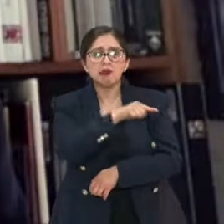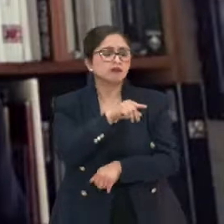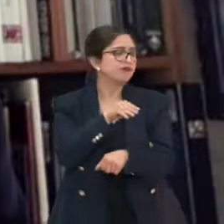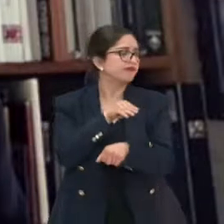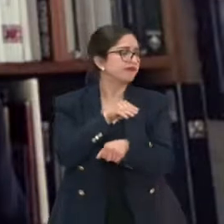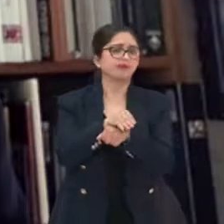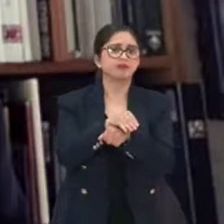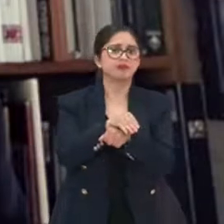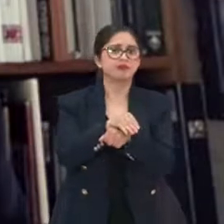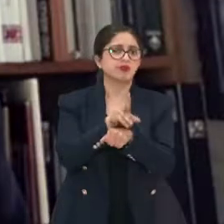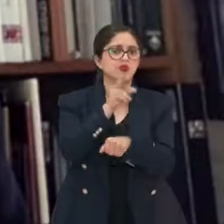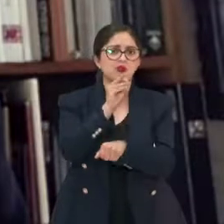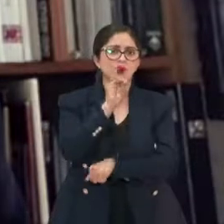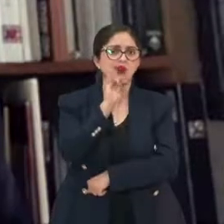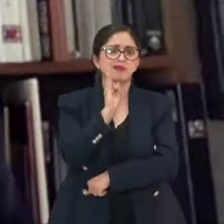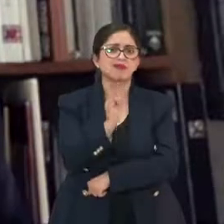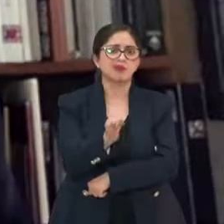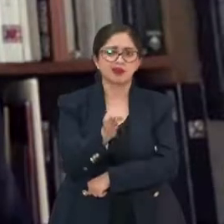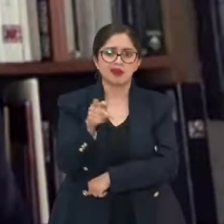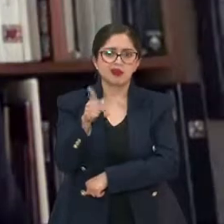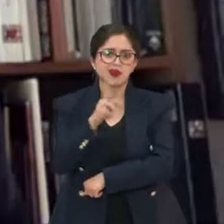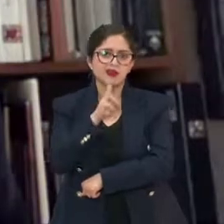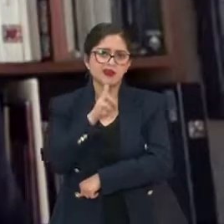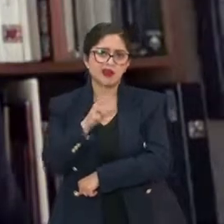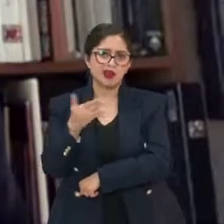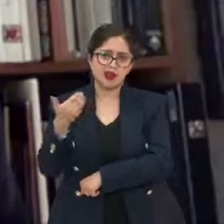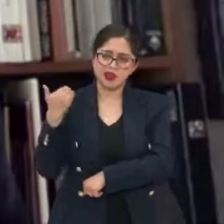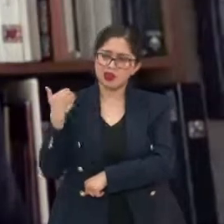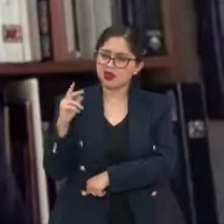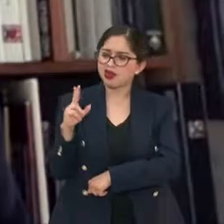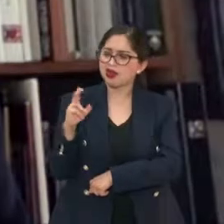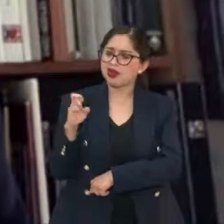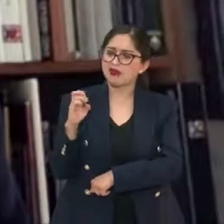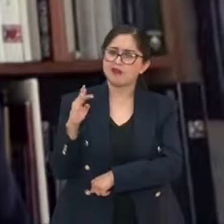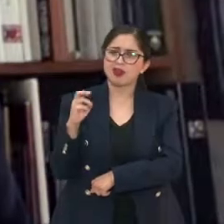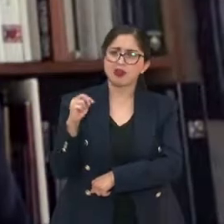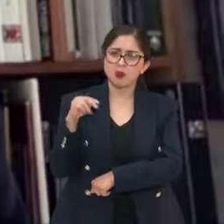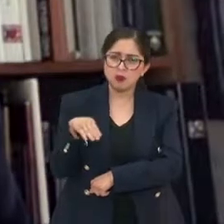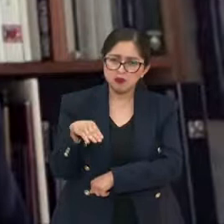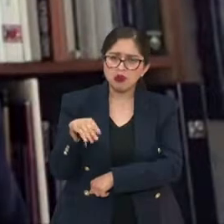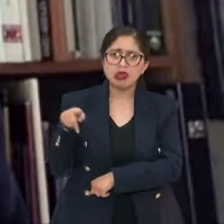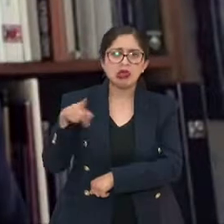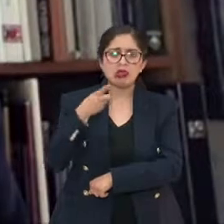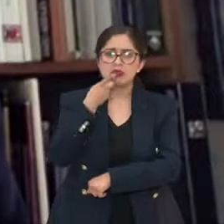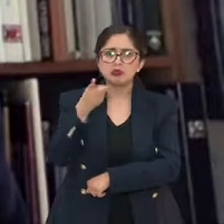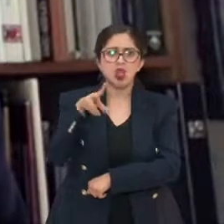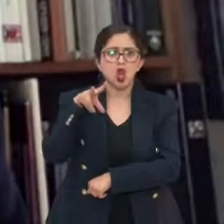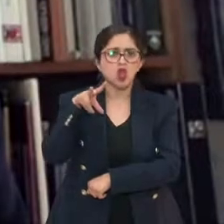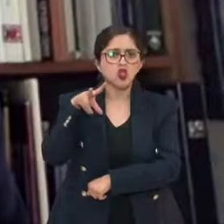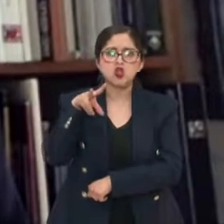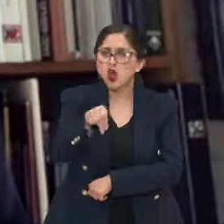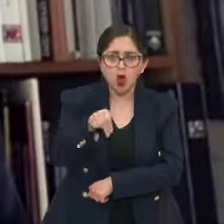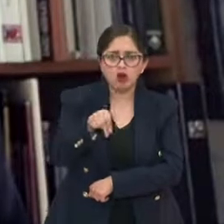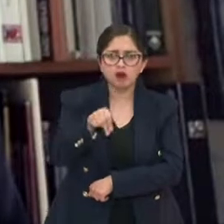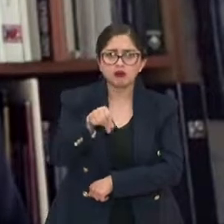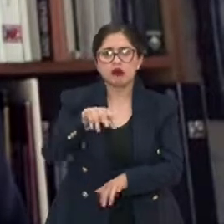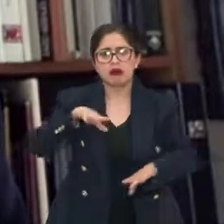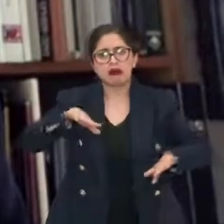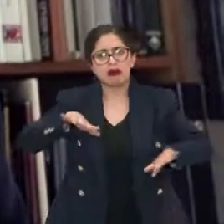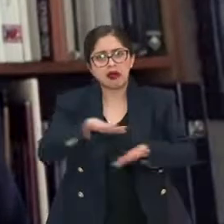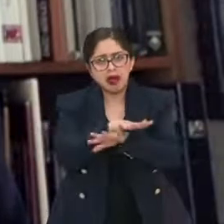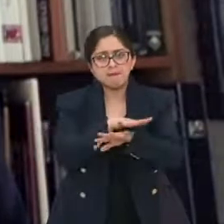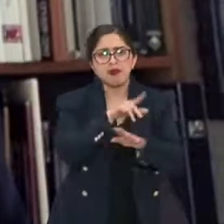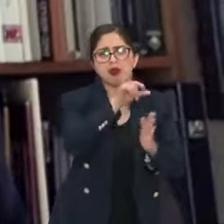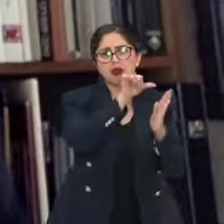then backed the result of the referendum, or ignored this referendum,